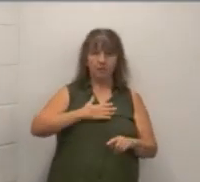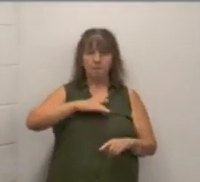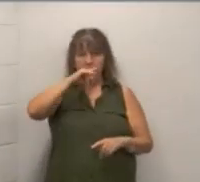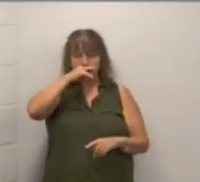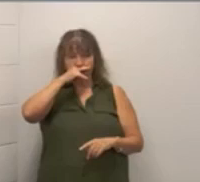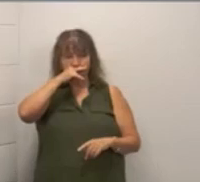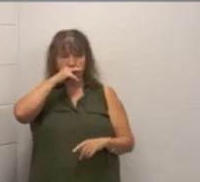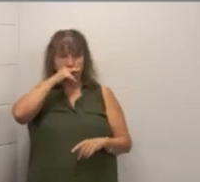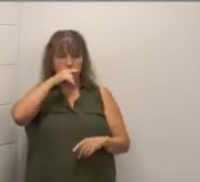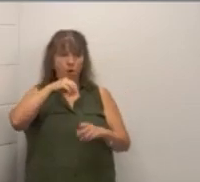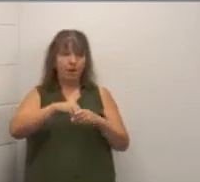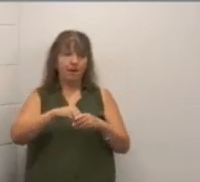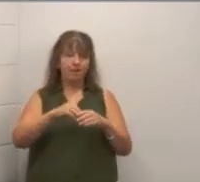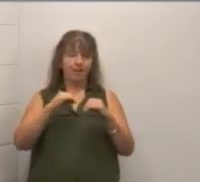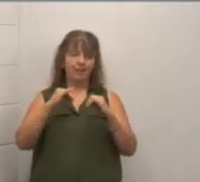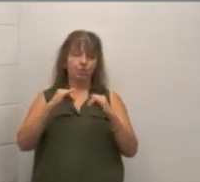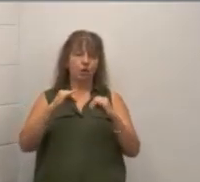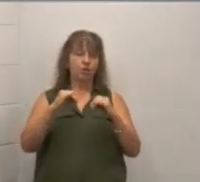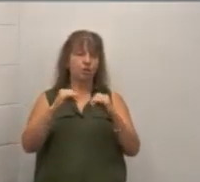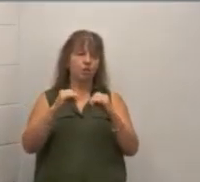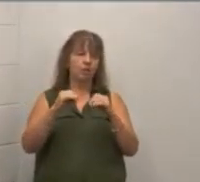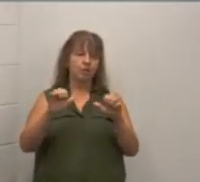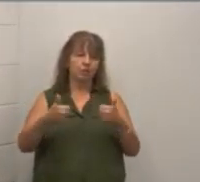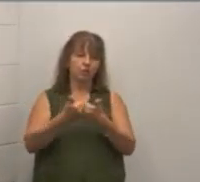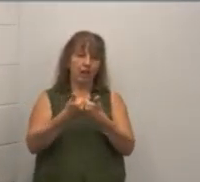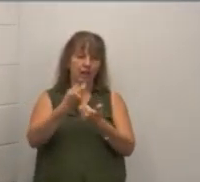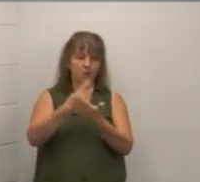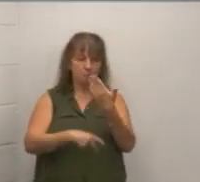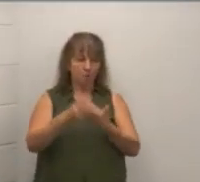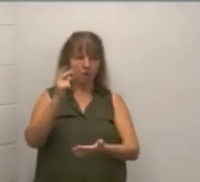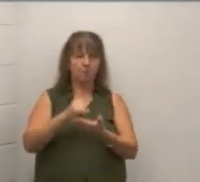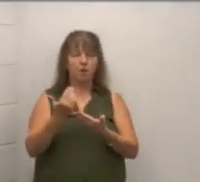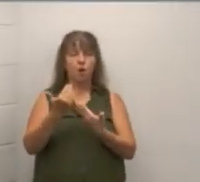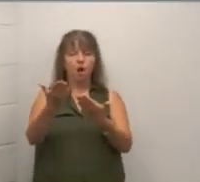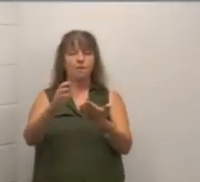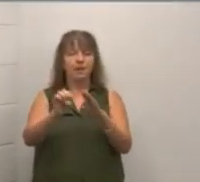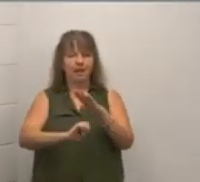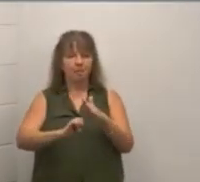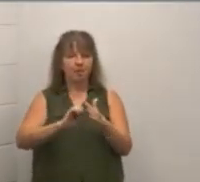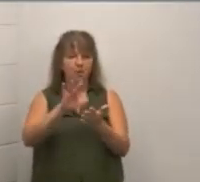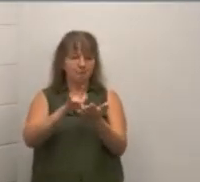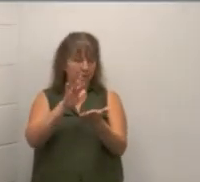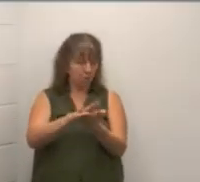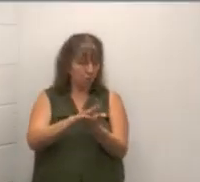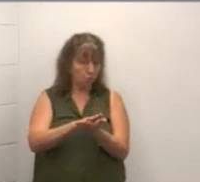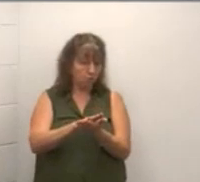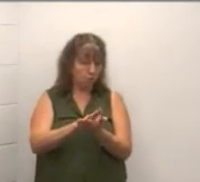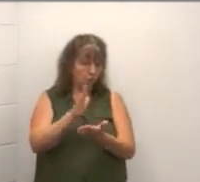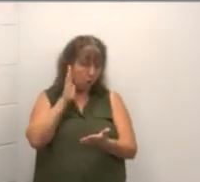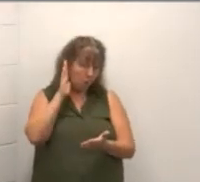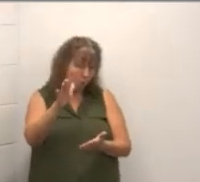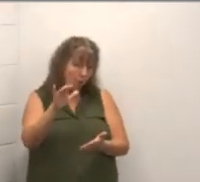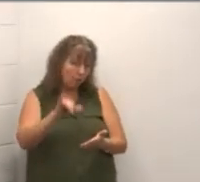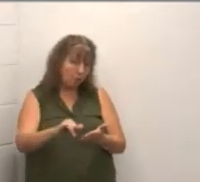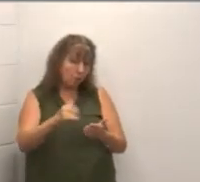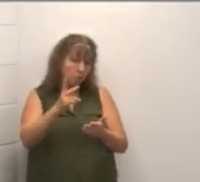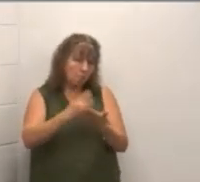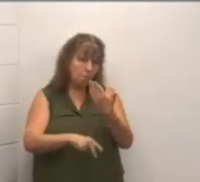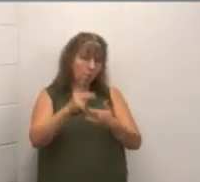the instructional challenge programs offered at the elementary and middle schools. Will these programs be continued during the coming school